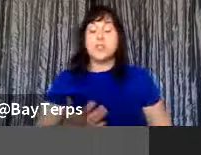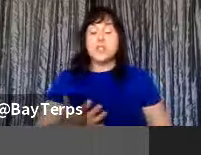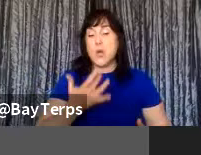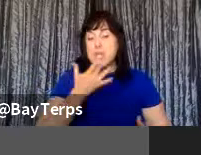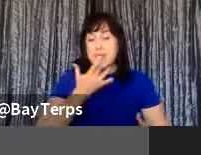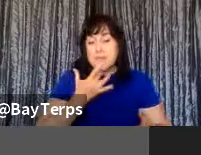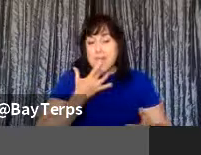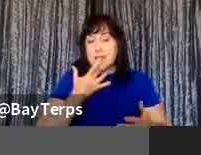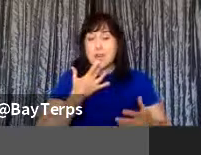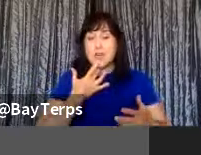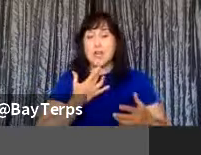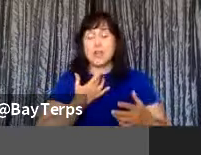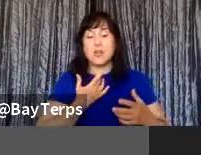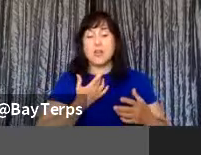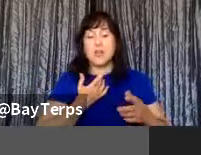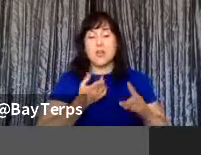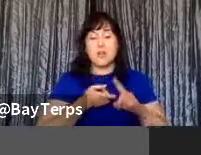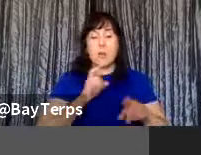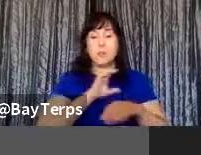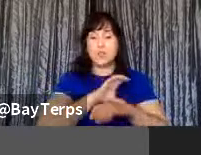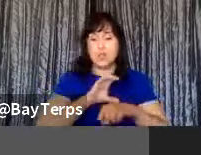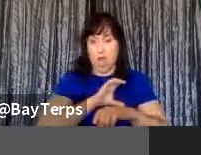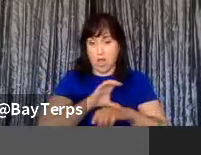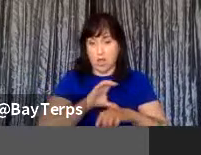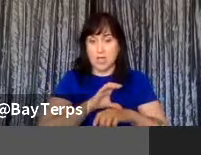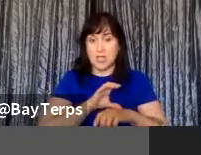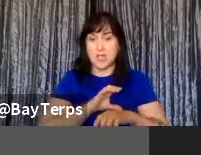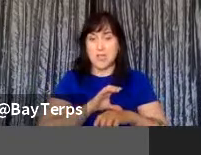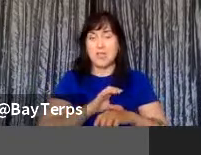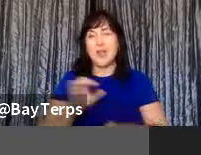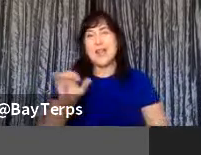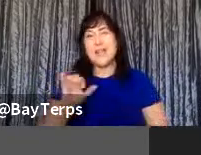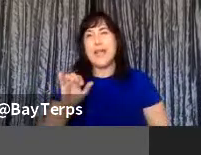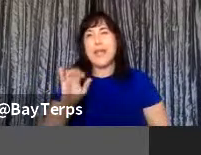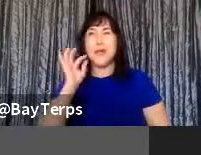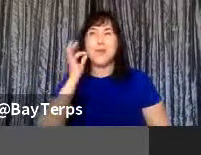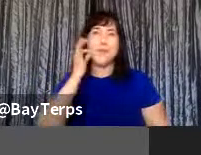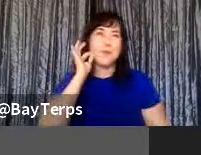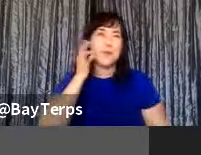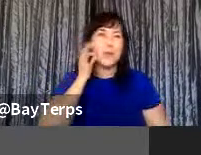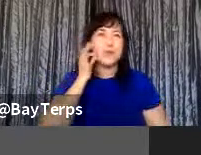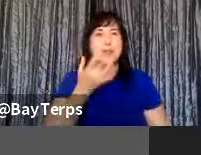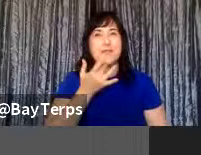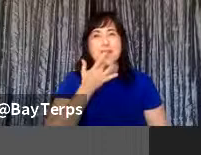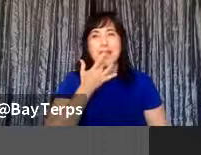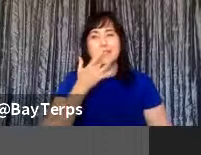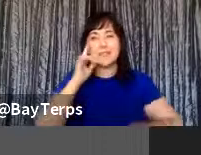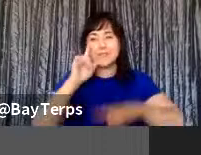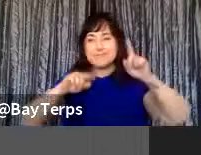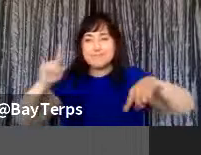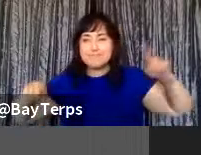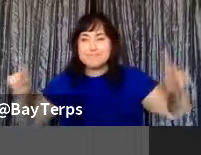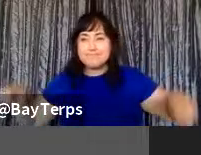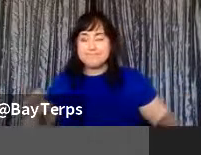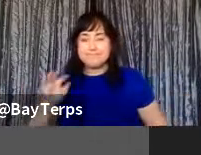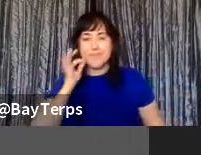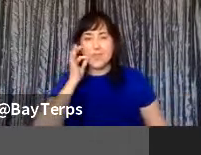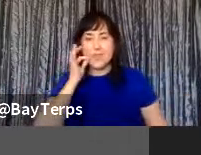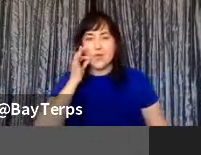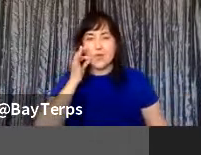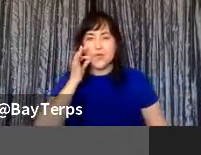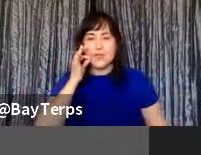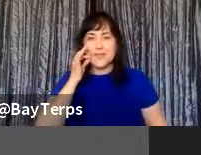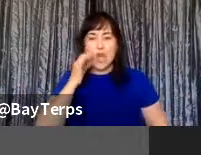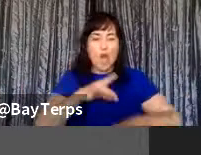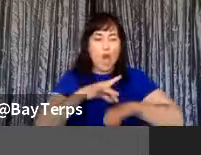come out of chocolate are akin to like fruity flavors and the variety of fruits you can think of, earthy